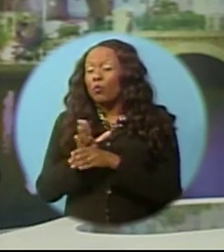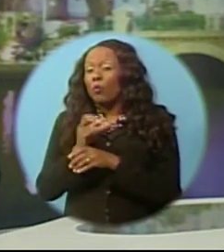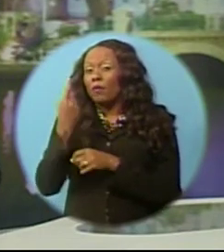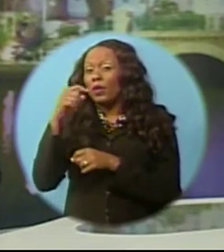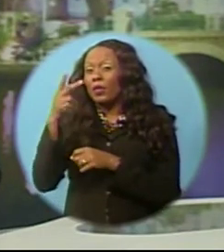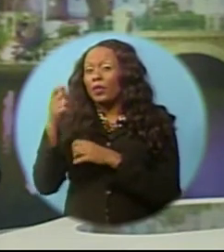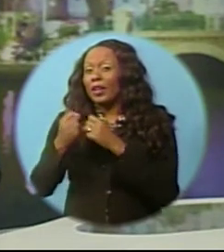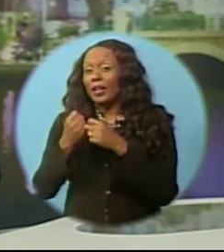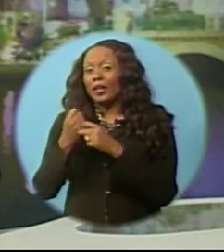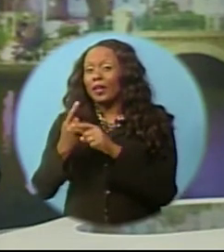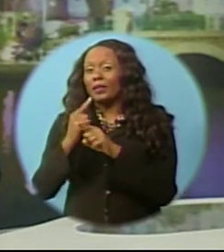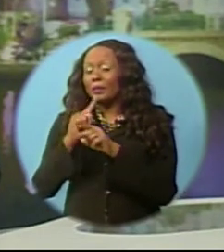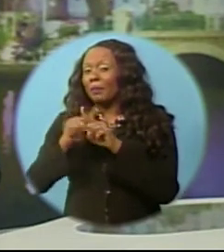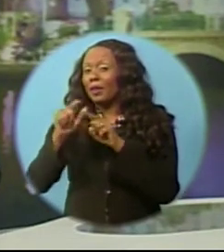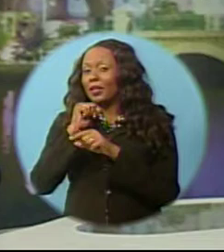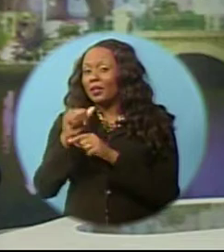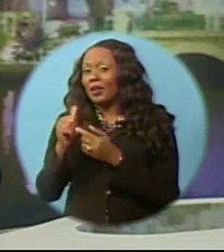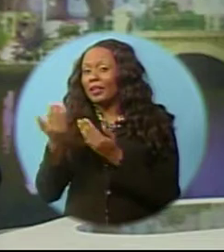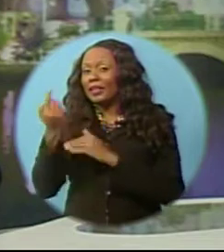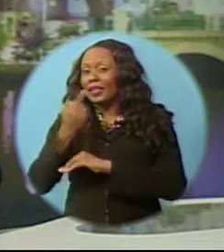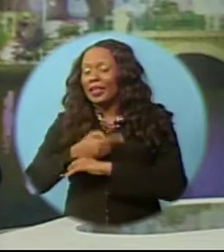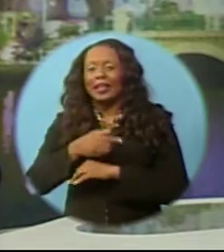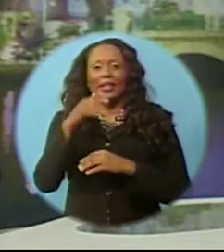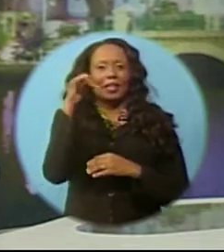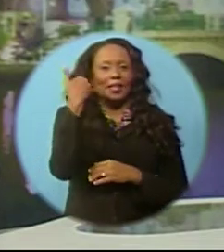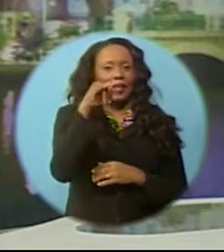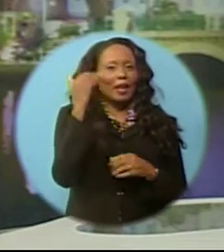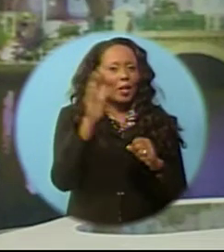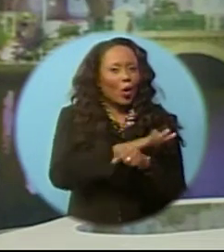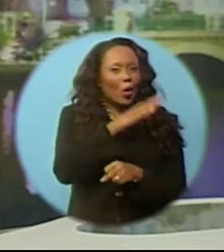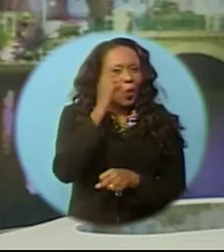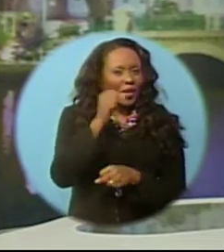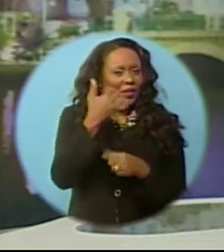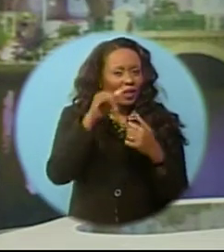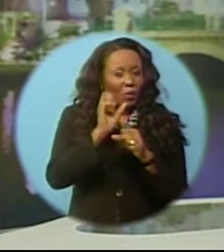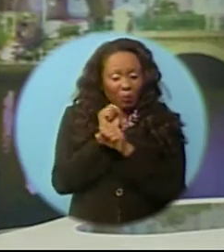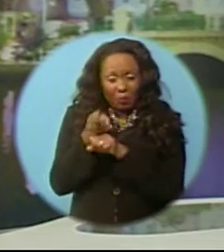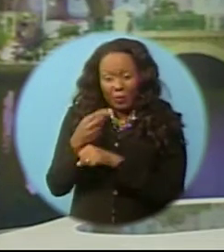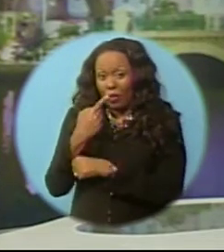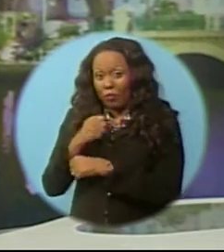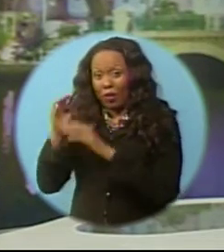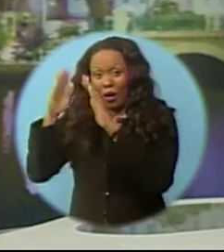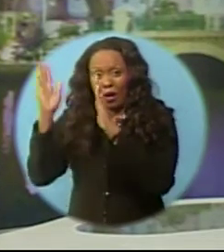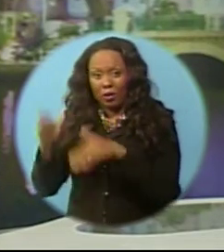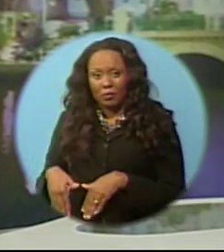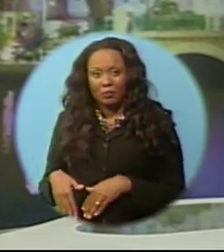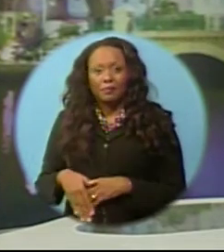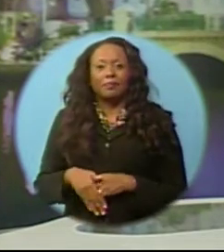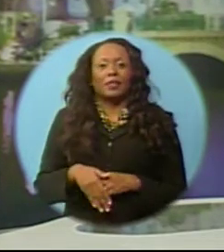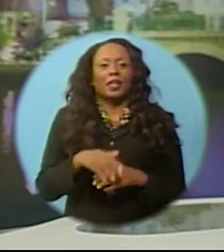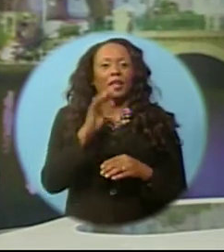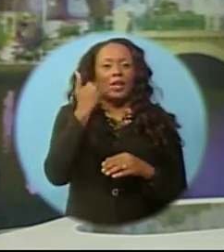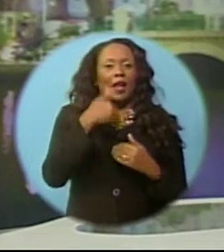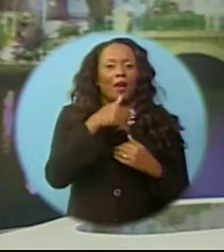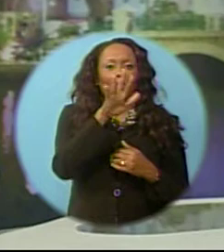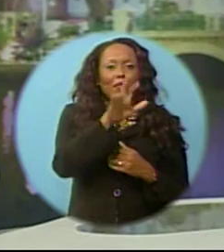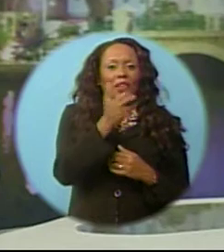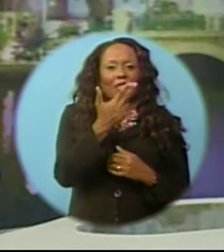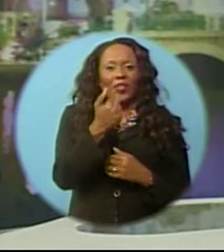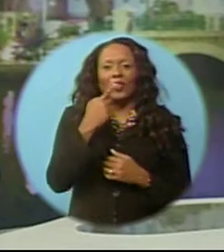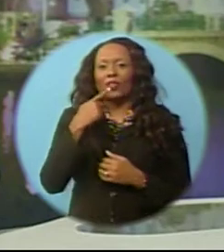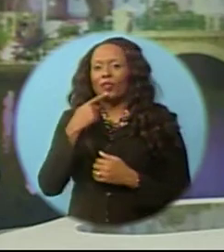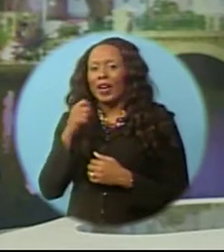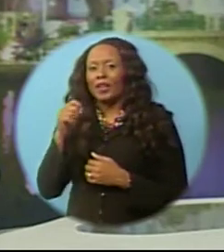victorious this year at Empire Sports Club. Yellow narrowly beat Red by 5 points. Yellow 513, Red